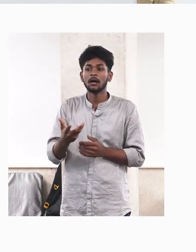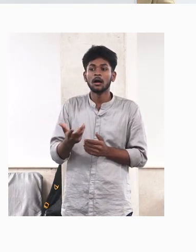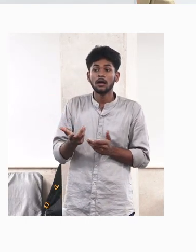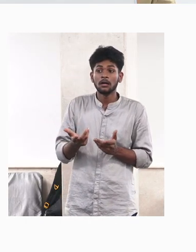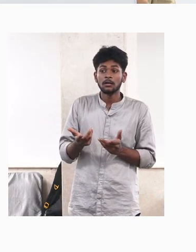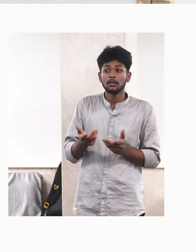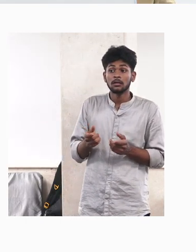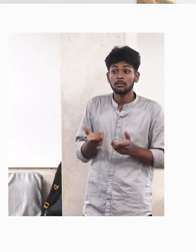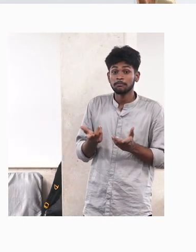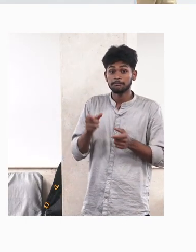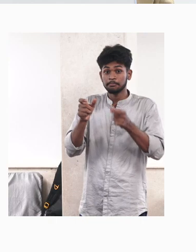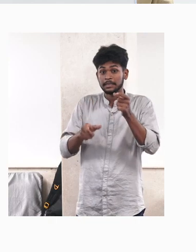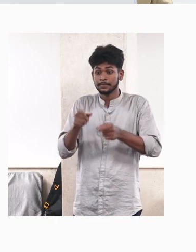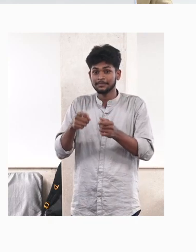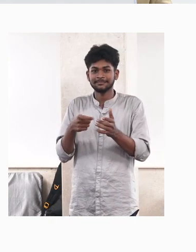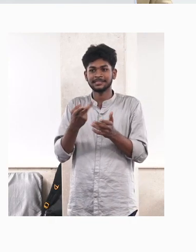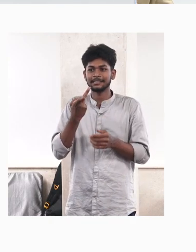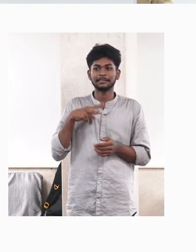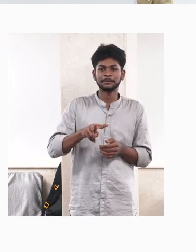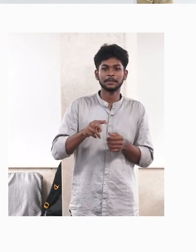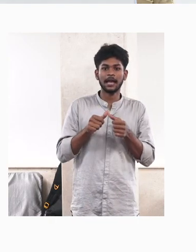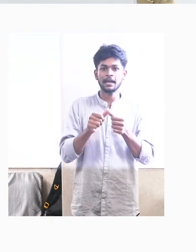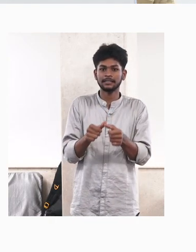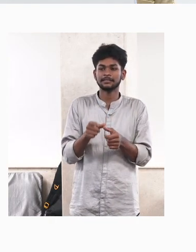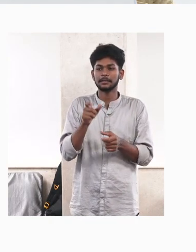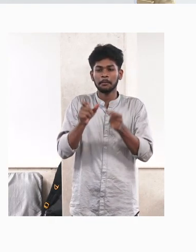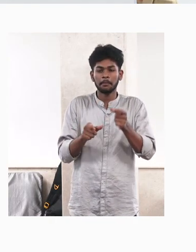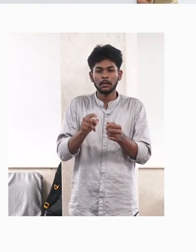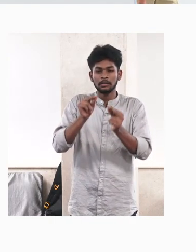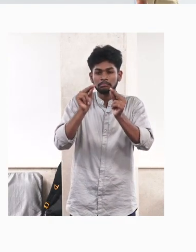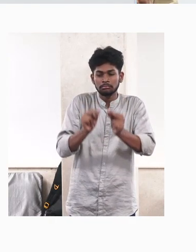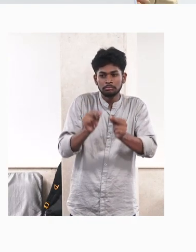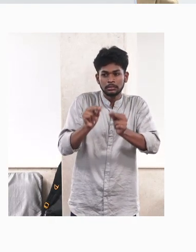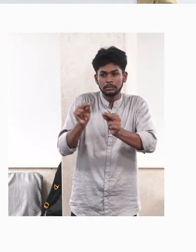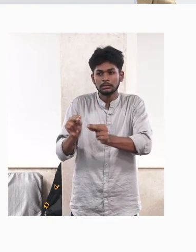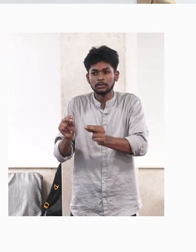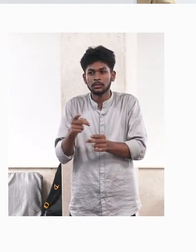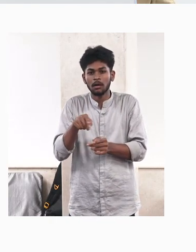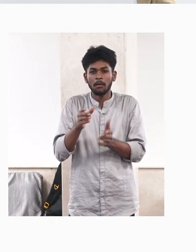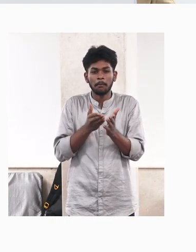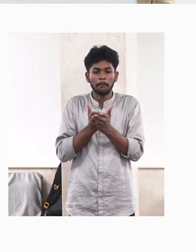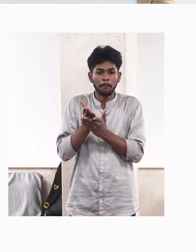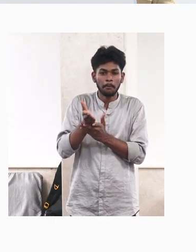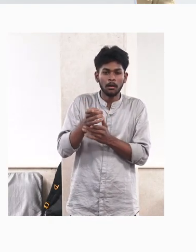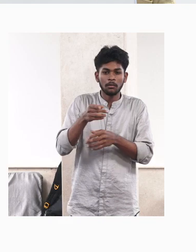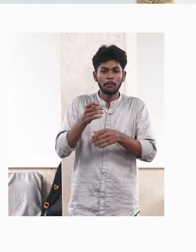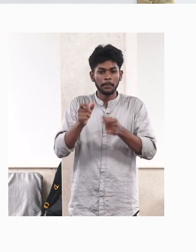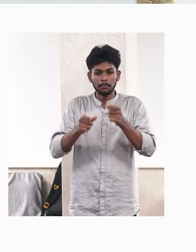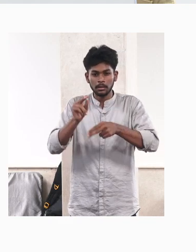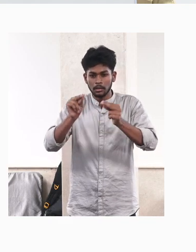to the real needs of the people, going towards the needs of the people,